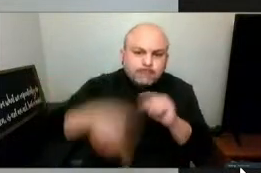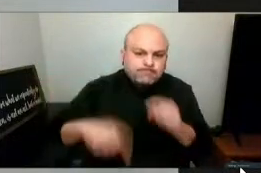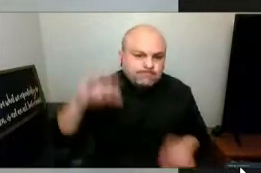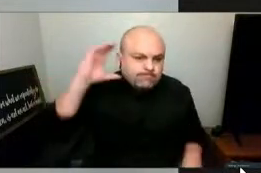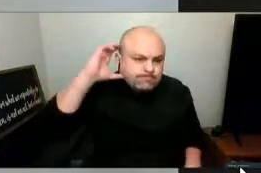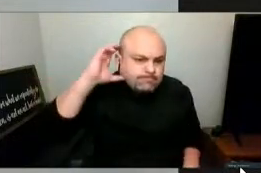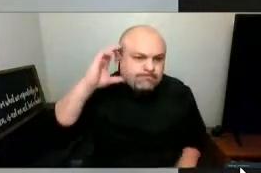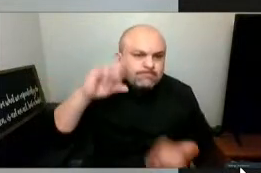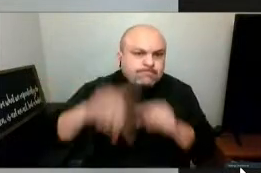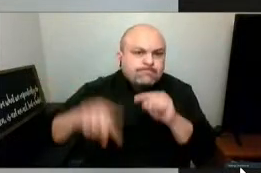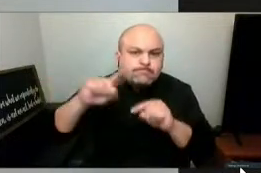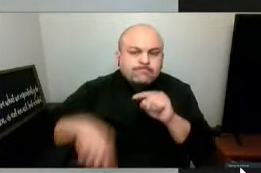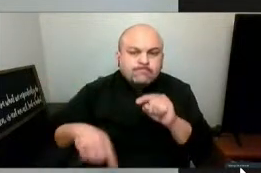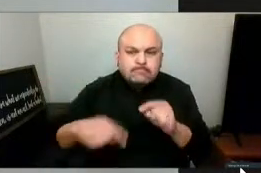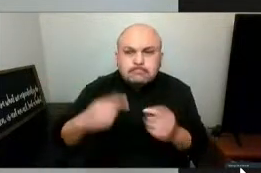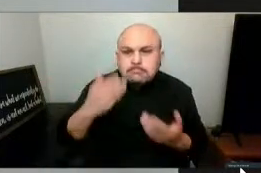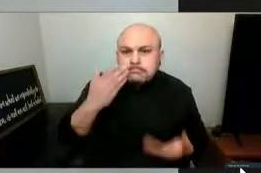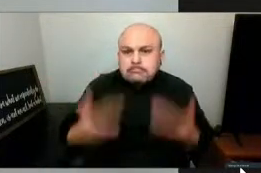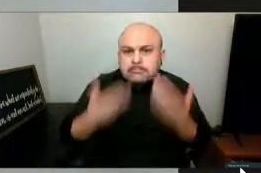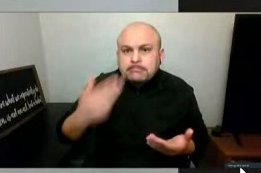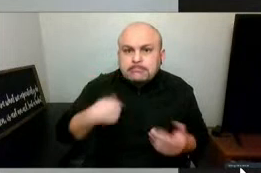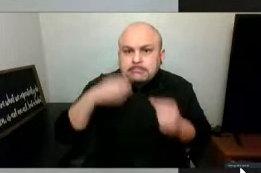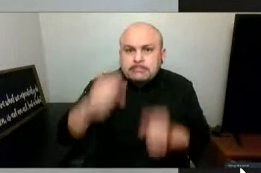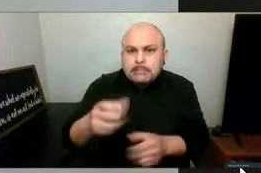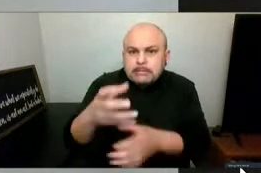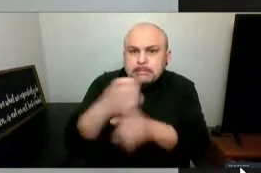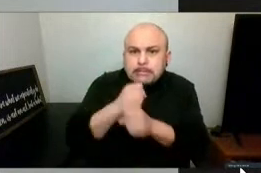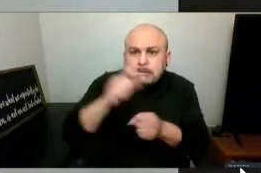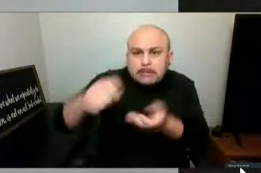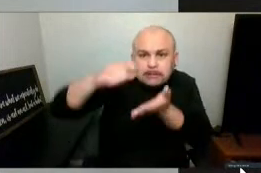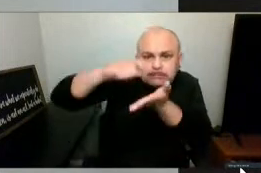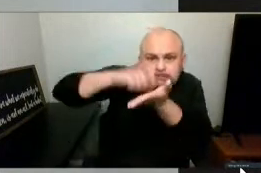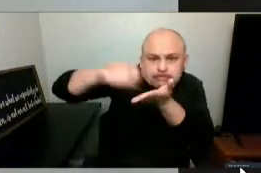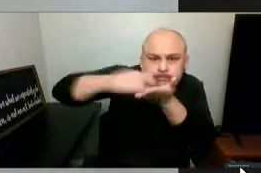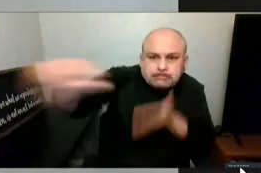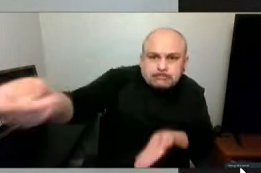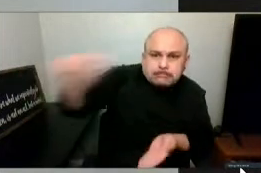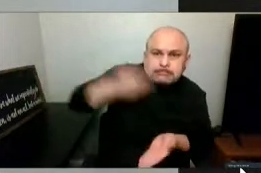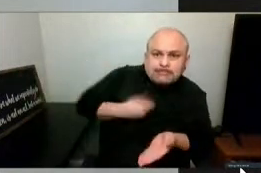Perhaps we can receive a written comment from you if you cannot log back